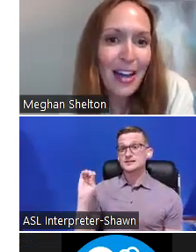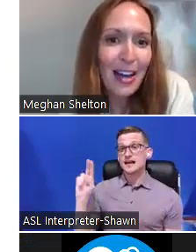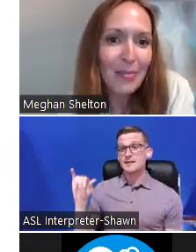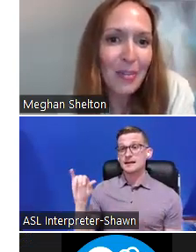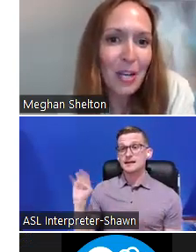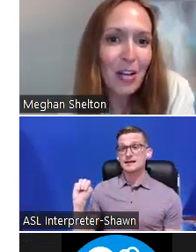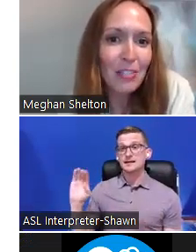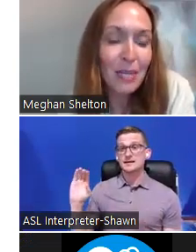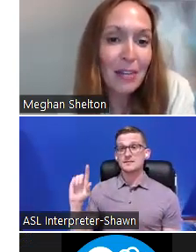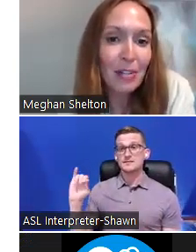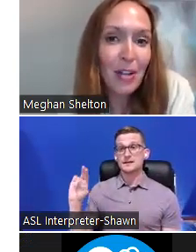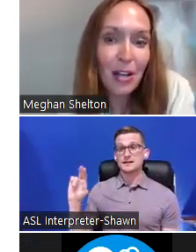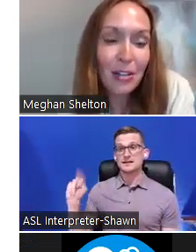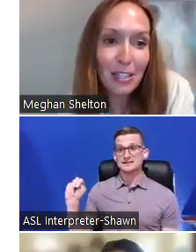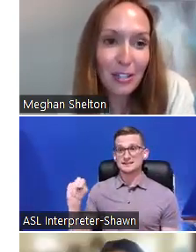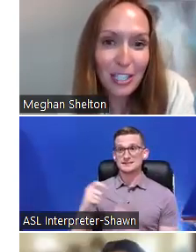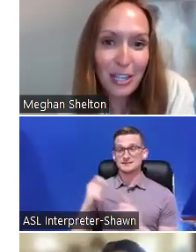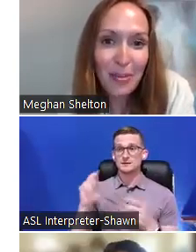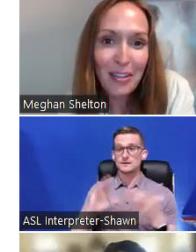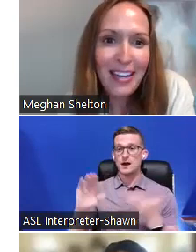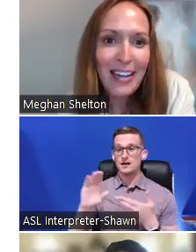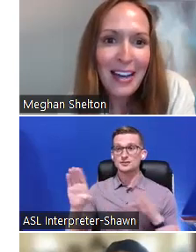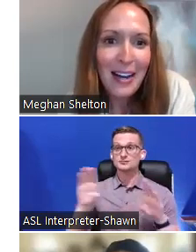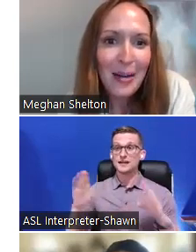here from the College of Behavioral Health Leadership,